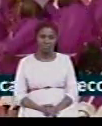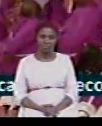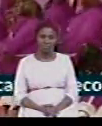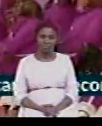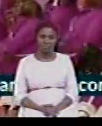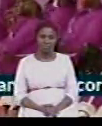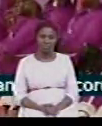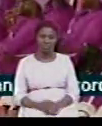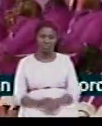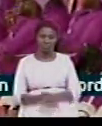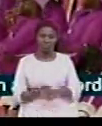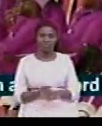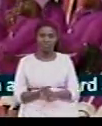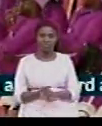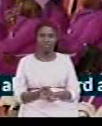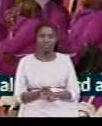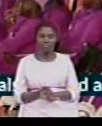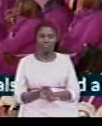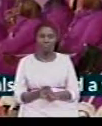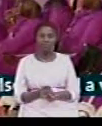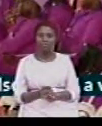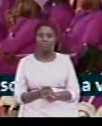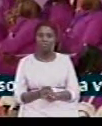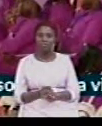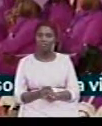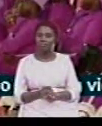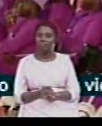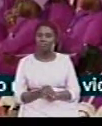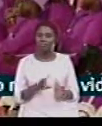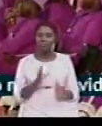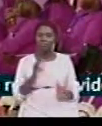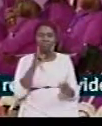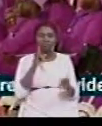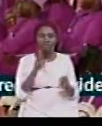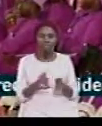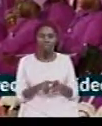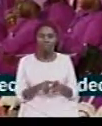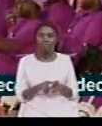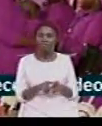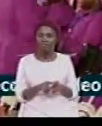Our sister testified about her transformed life. She was living a